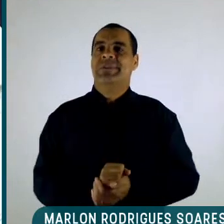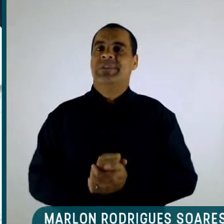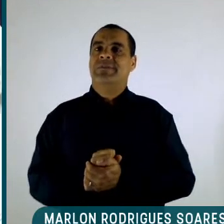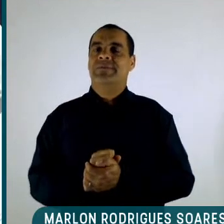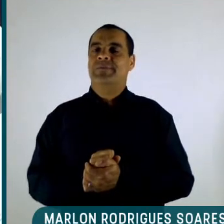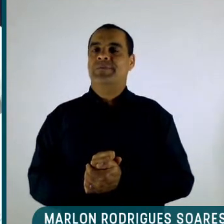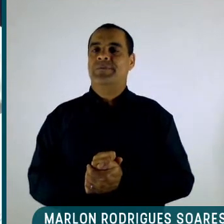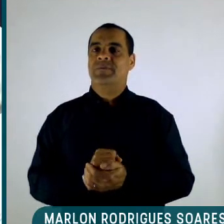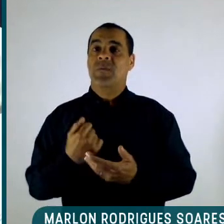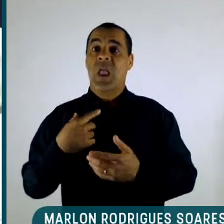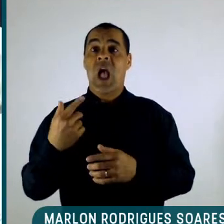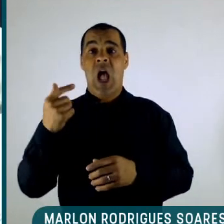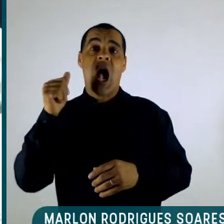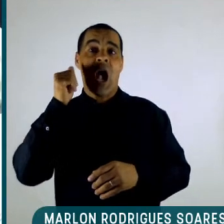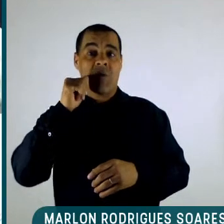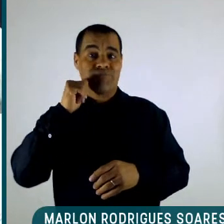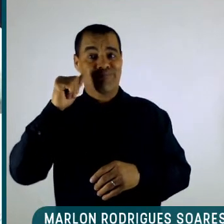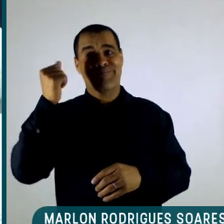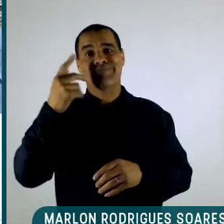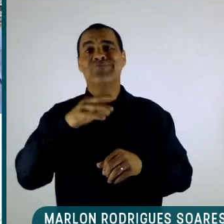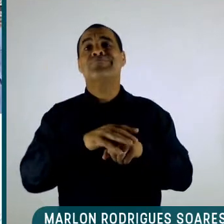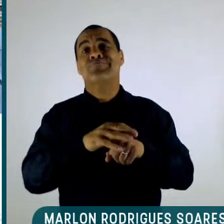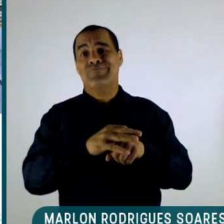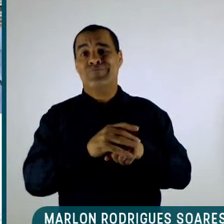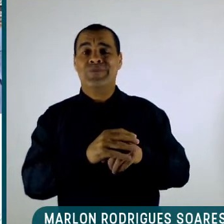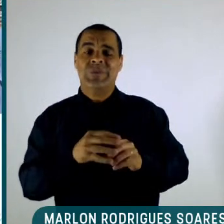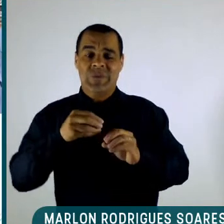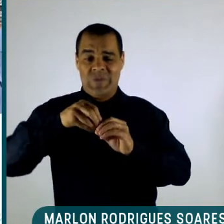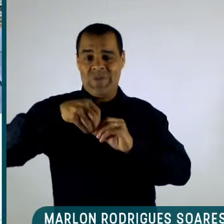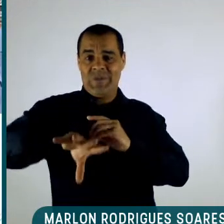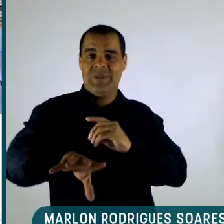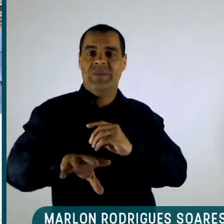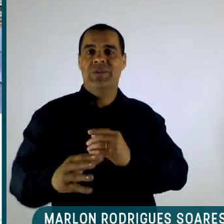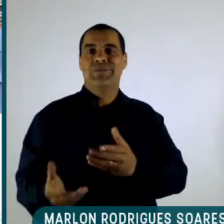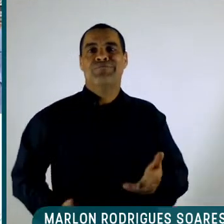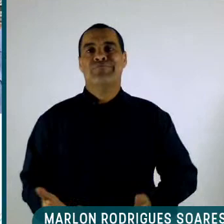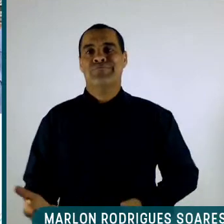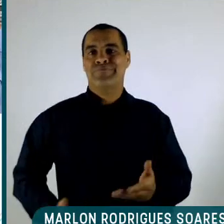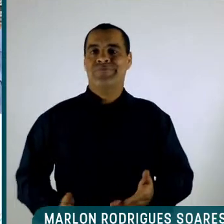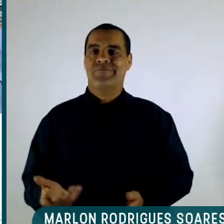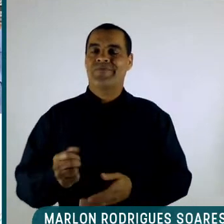from her boss. So, Gilson,